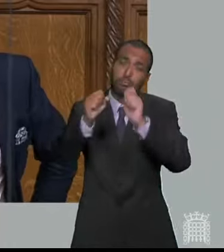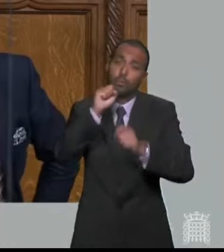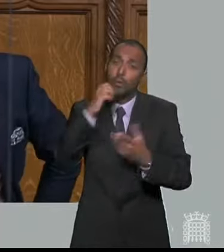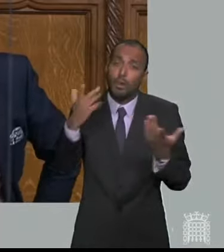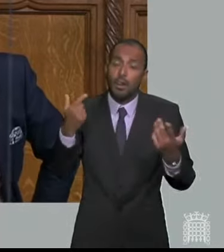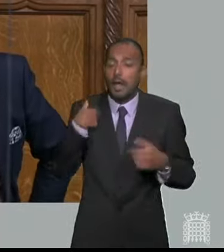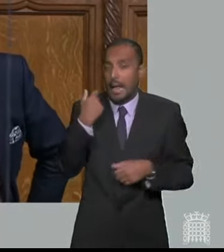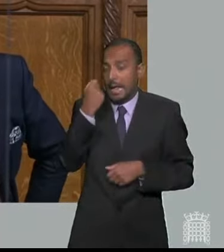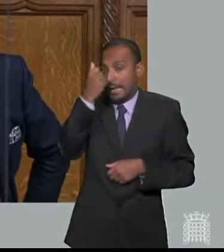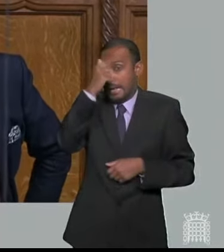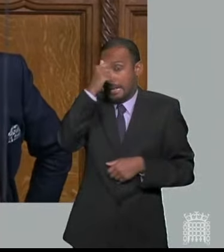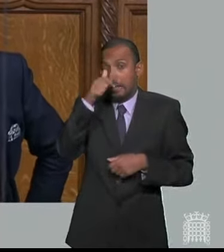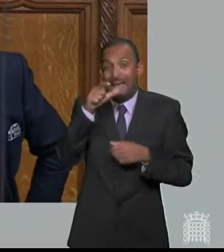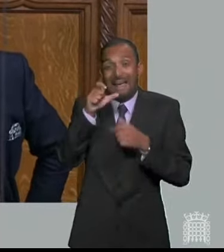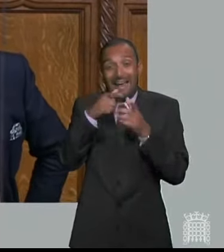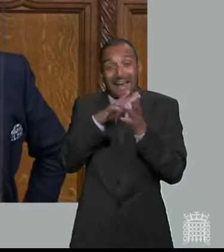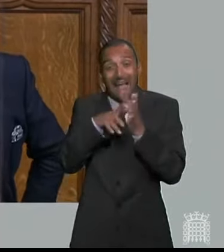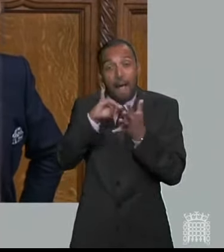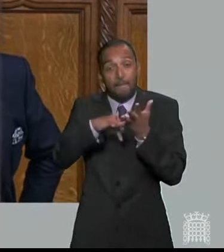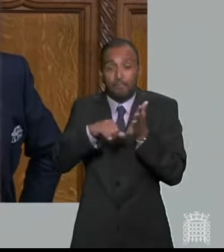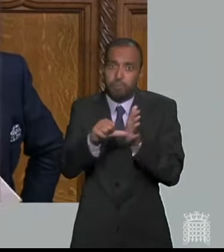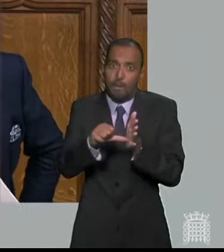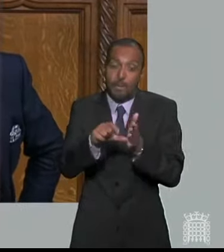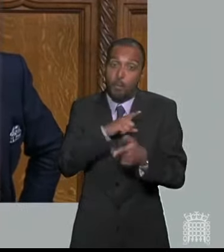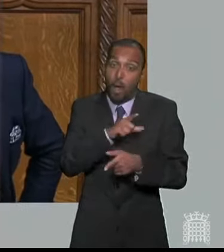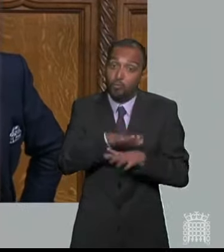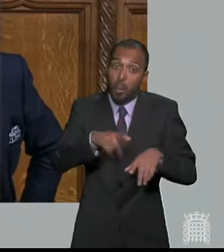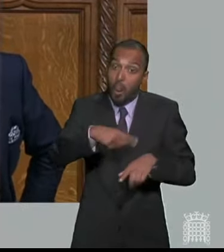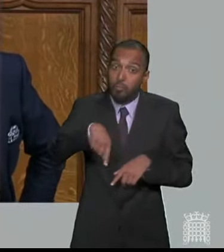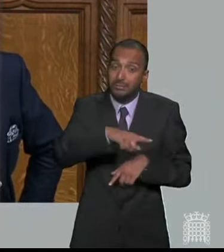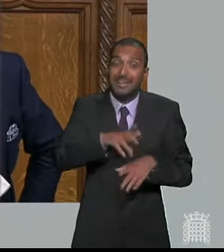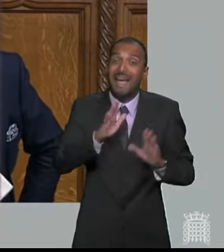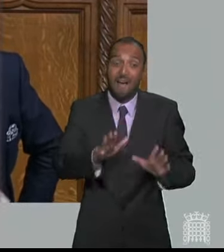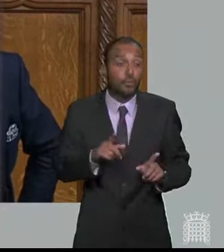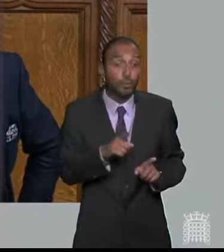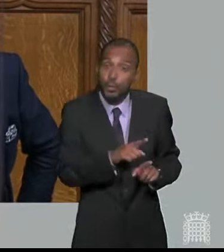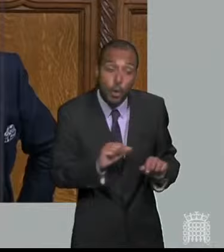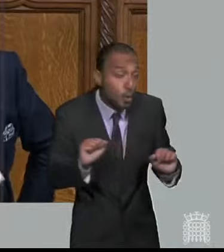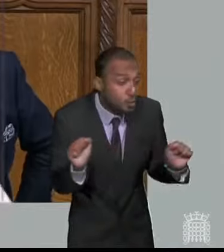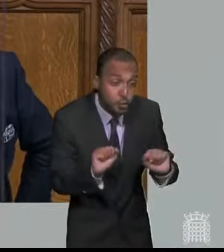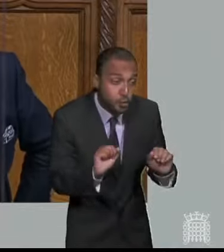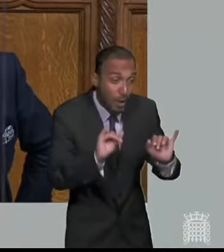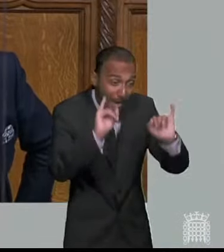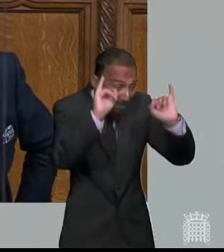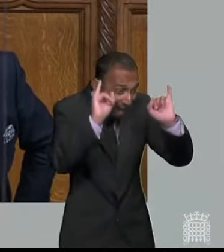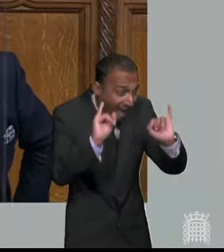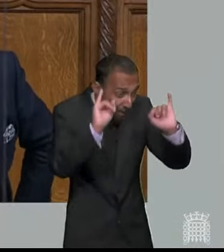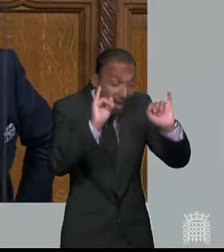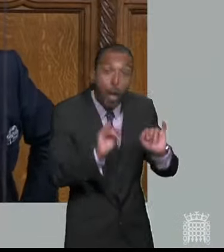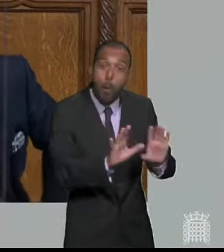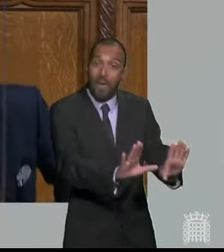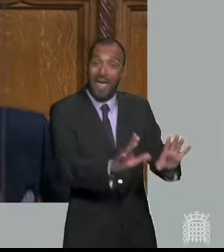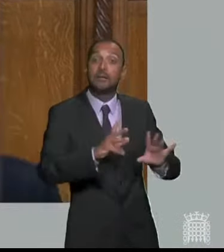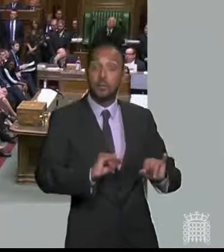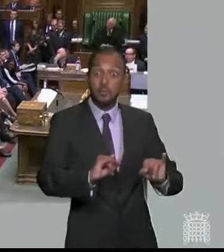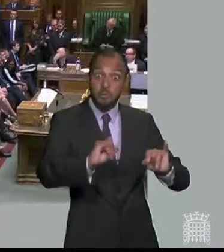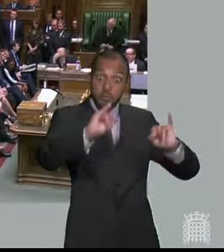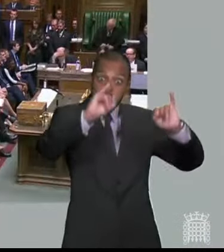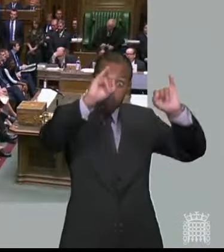perverse situation where children and young people have to get progressively worse before they get the treatment they need. I know he'll be very supportive of this one, Mr.